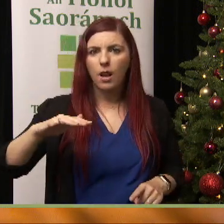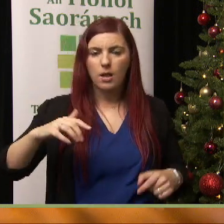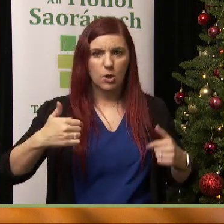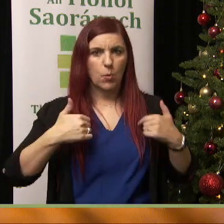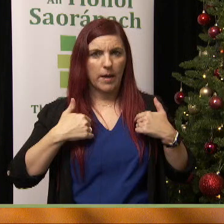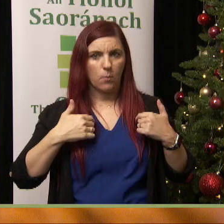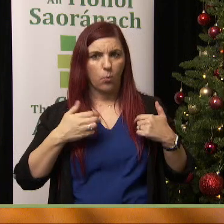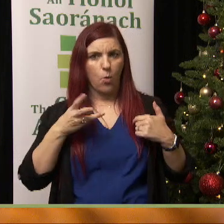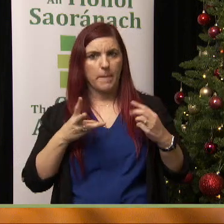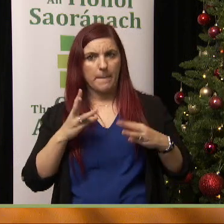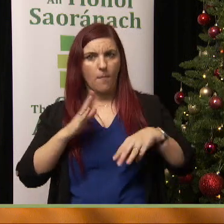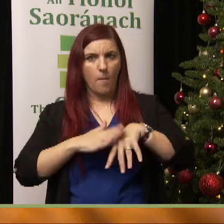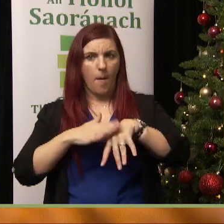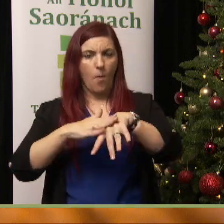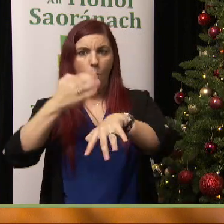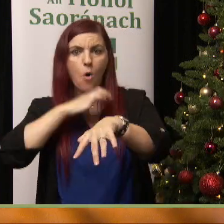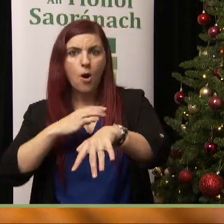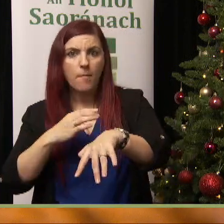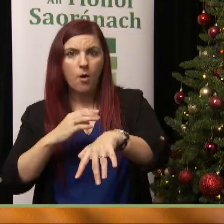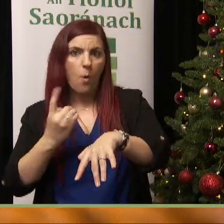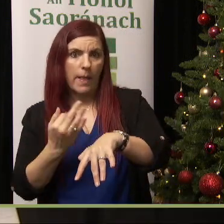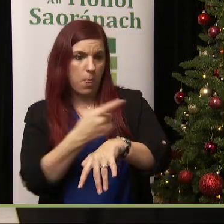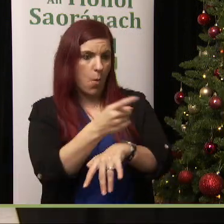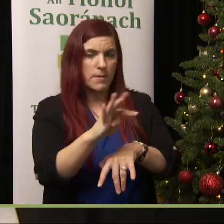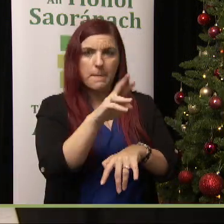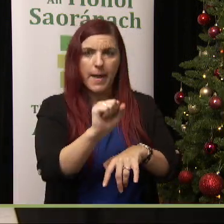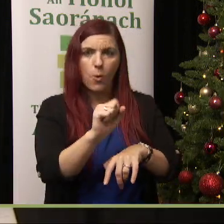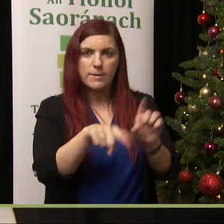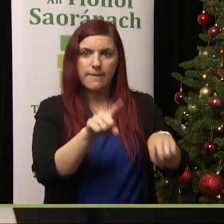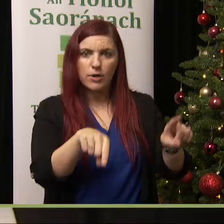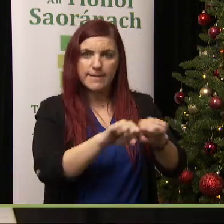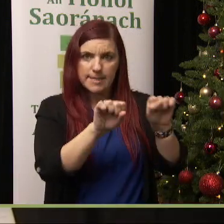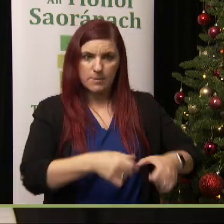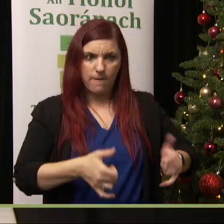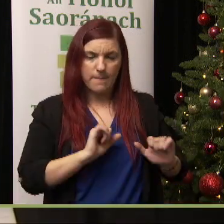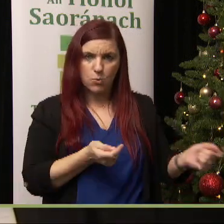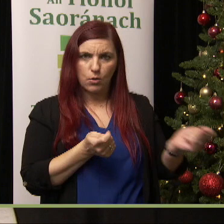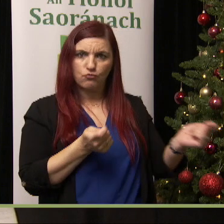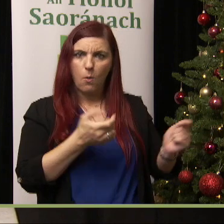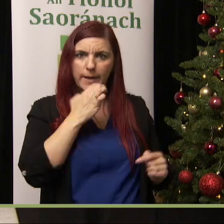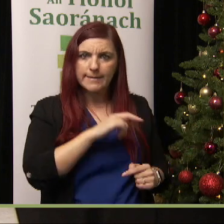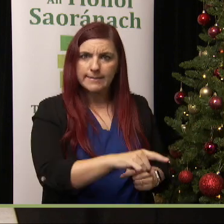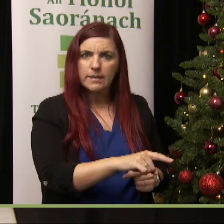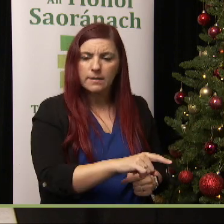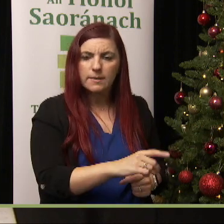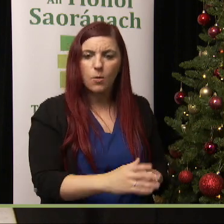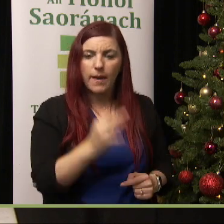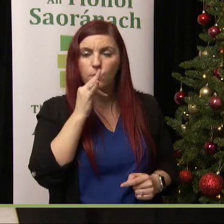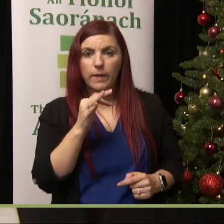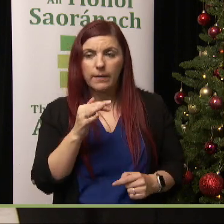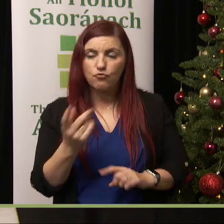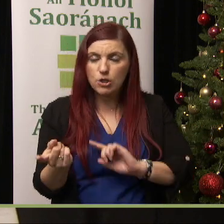wasn't for what those biodiverse systems are doing for us. So in a way, if we restore and protect our biodiversity in